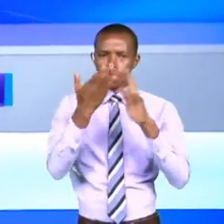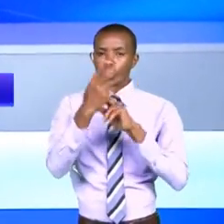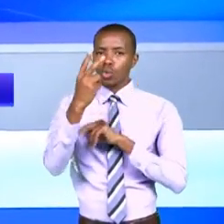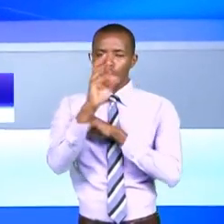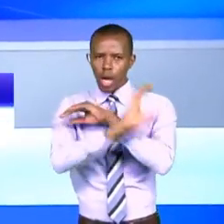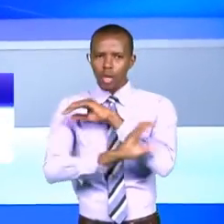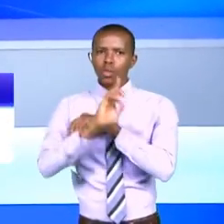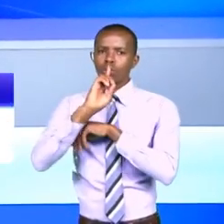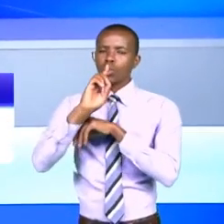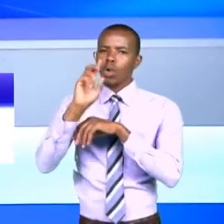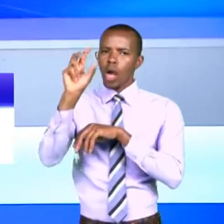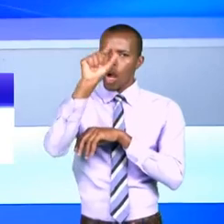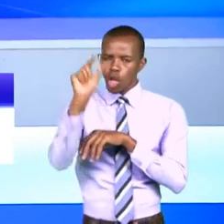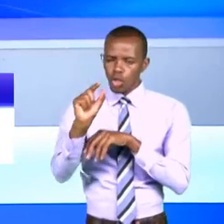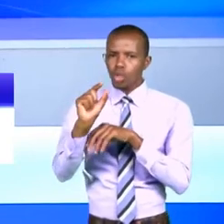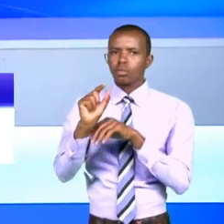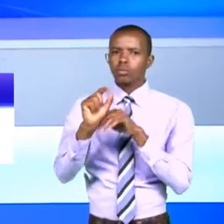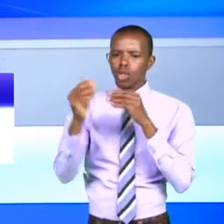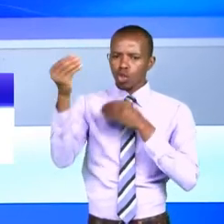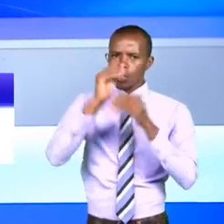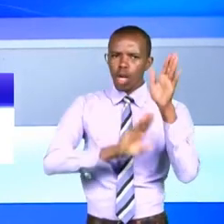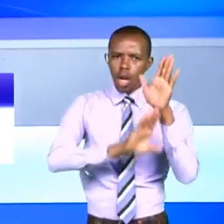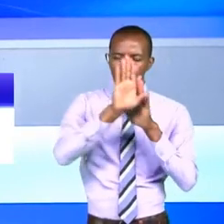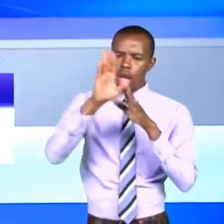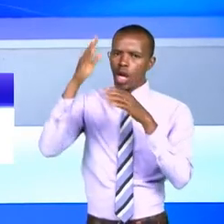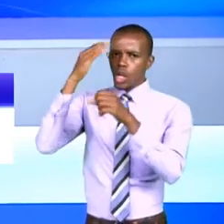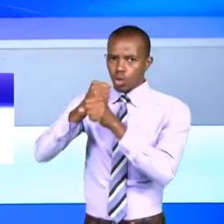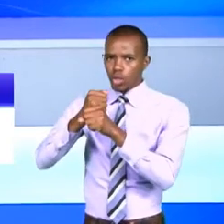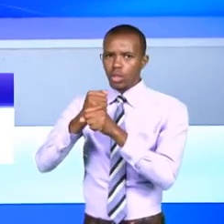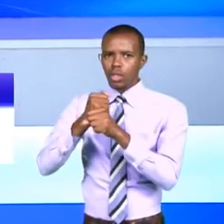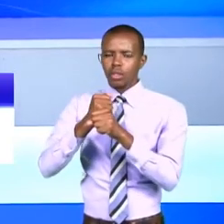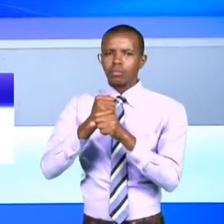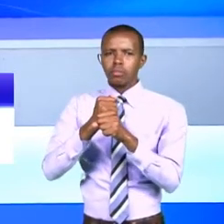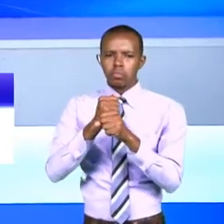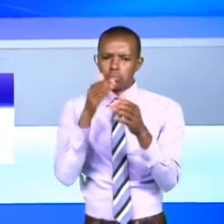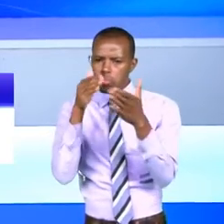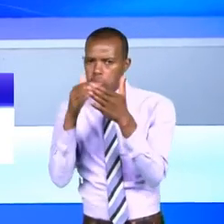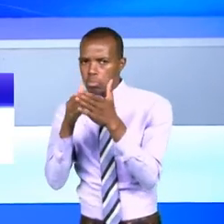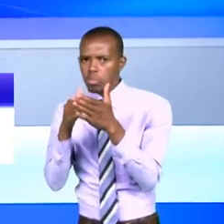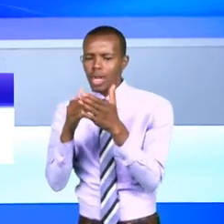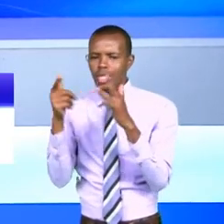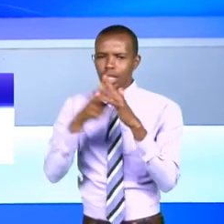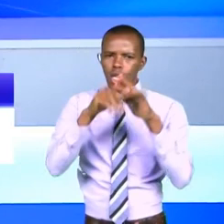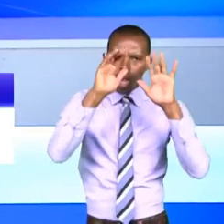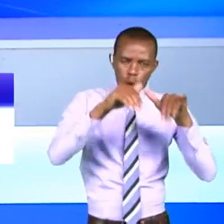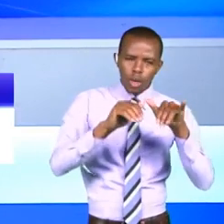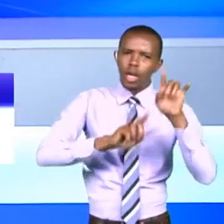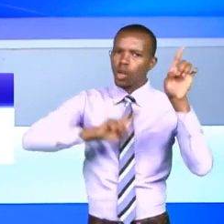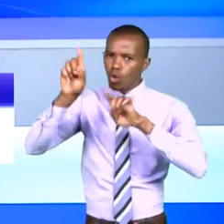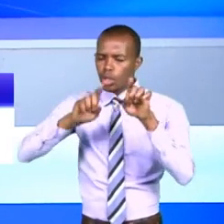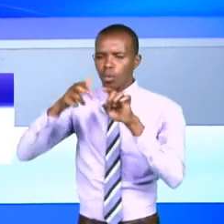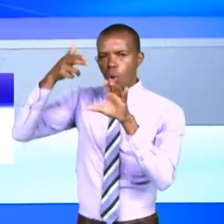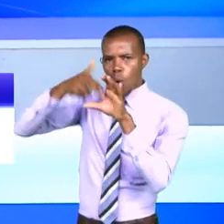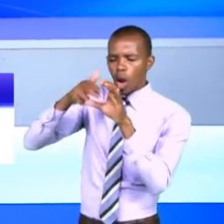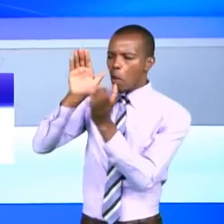to ensure regional and trade growth. The stakeholders cited trade barriers in sectors ranging from agriculture, tourism, oil,